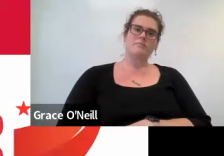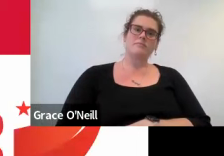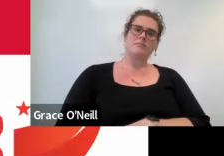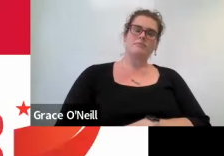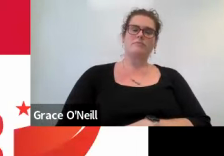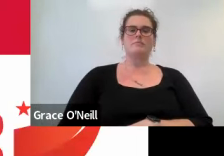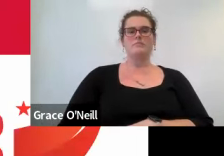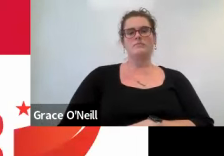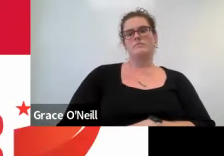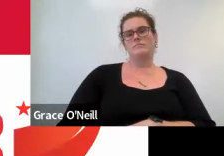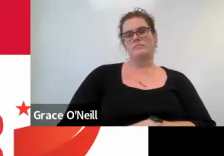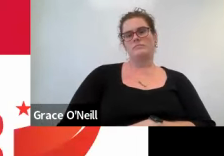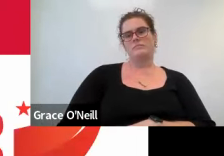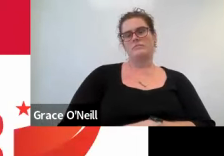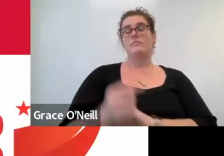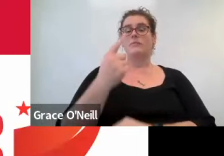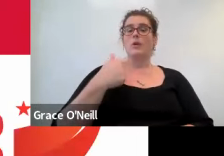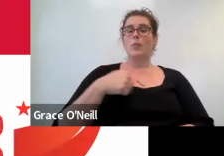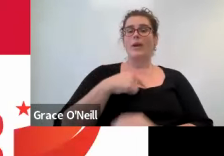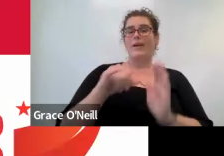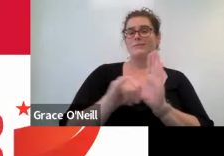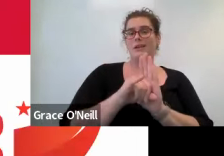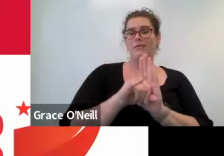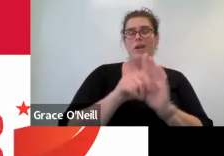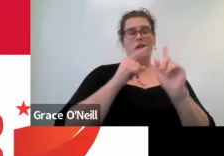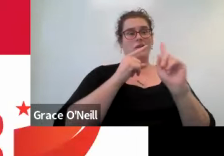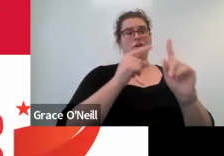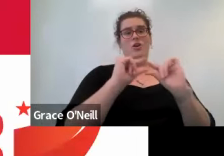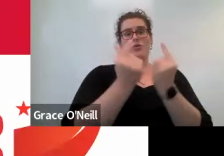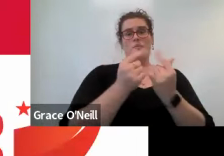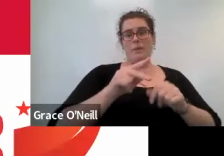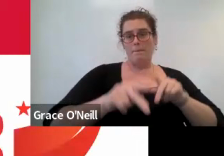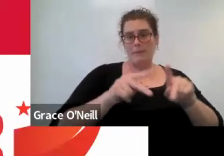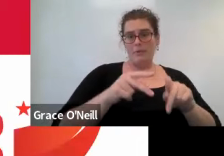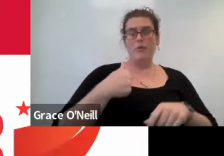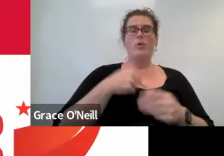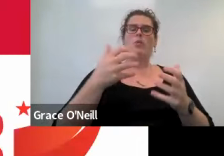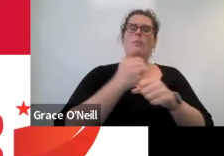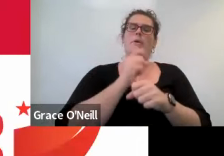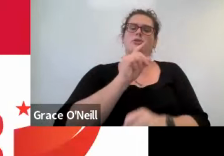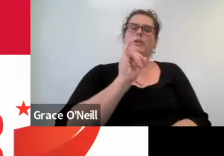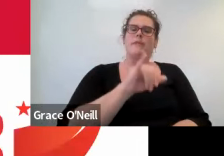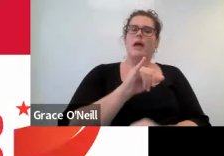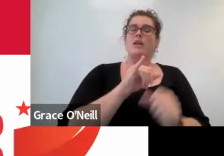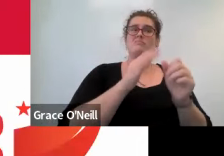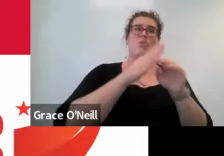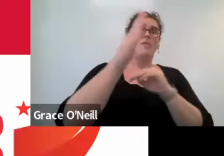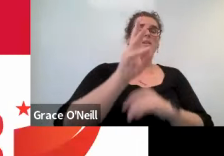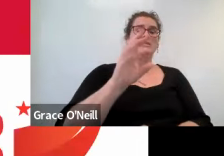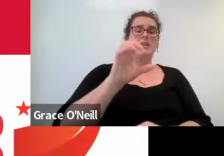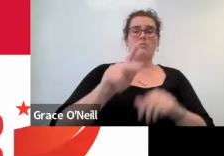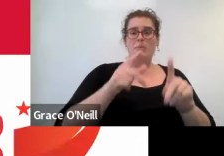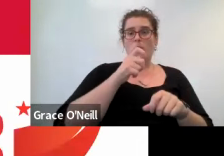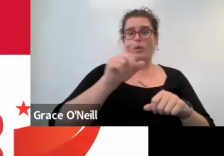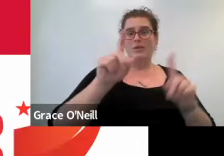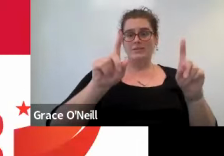target group of people. We wanted to ensure that the more than 600 people who had tested positive were a